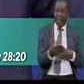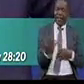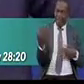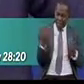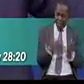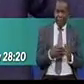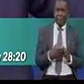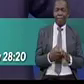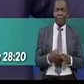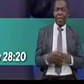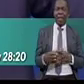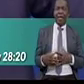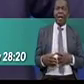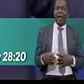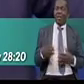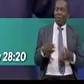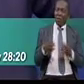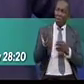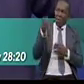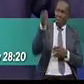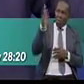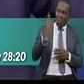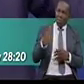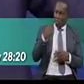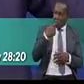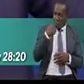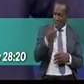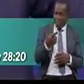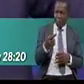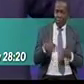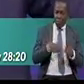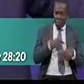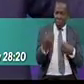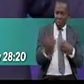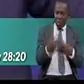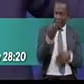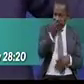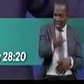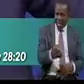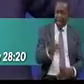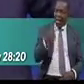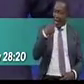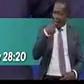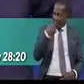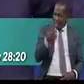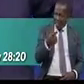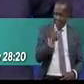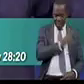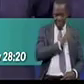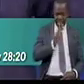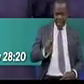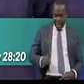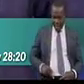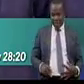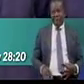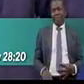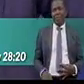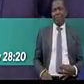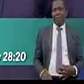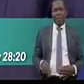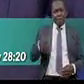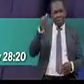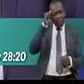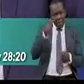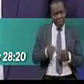daughter of Pharaoh had adopted him, that he would be king, because the lady couldn't be a